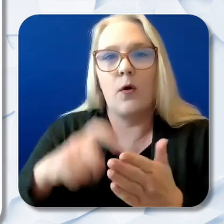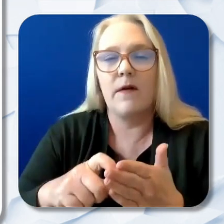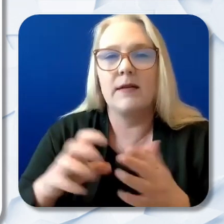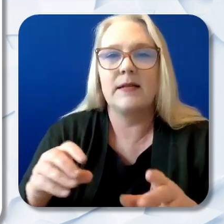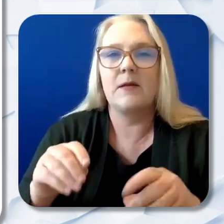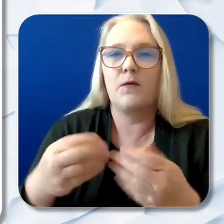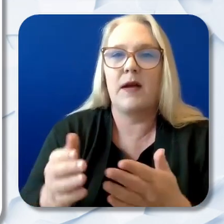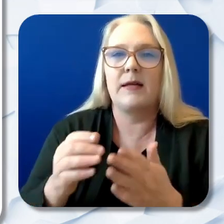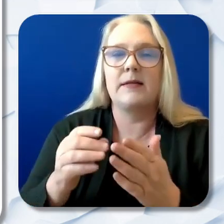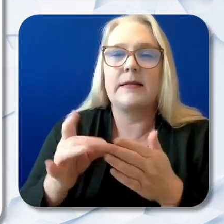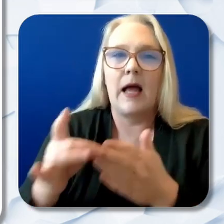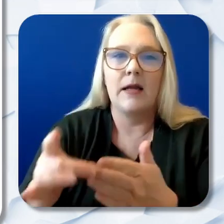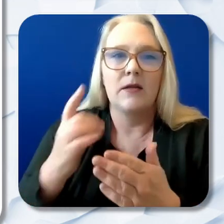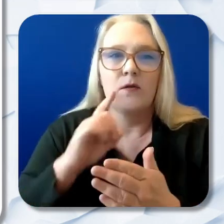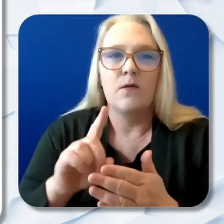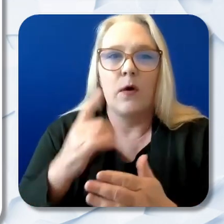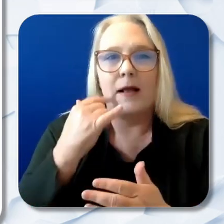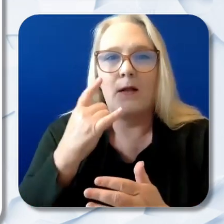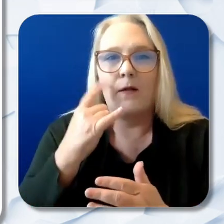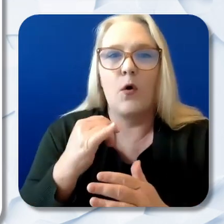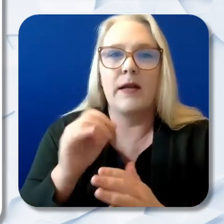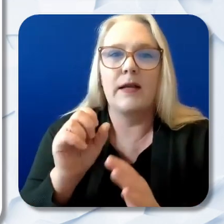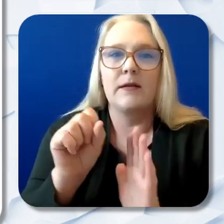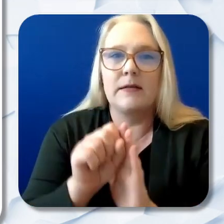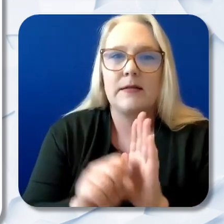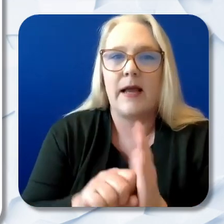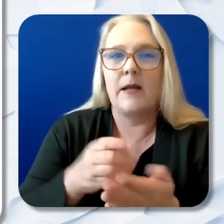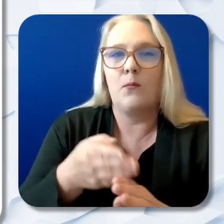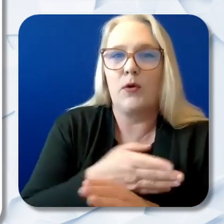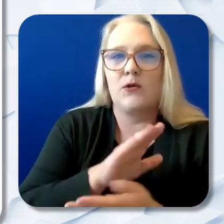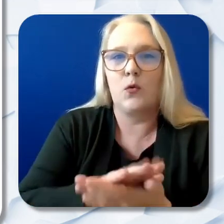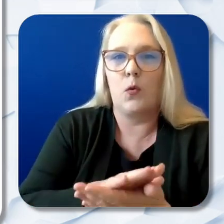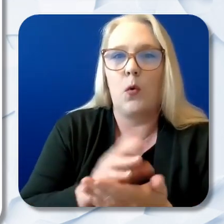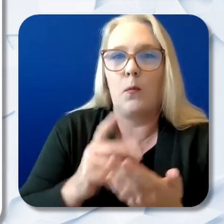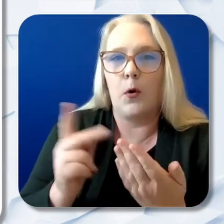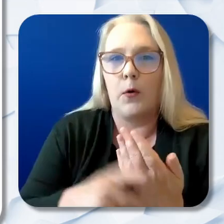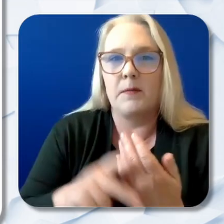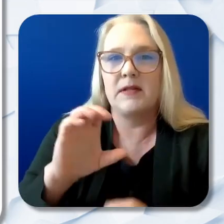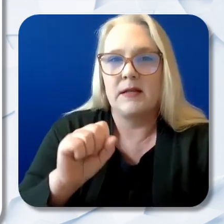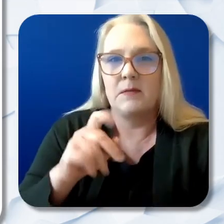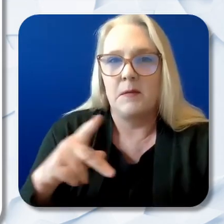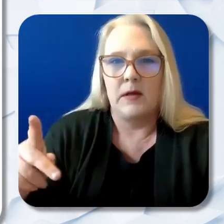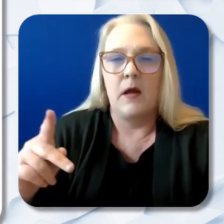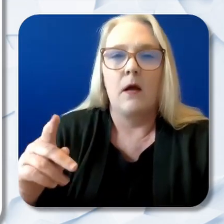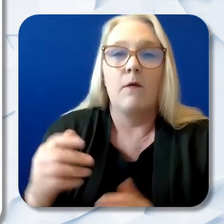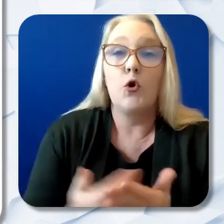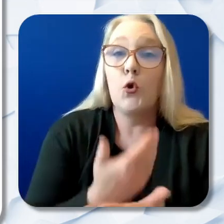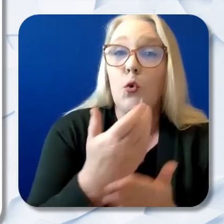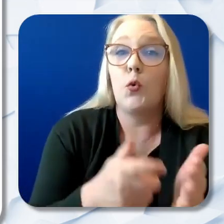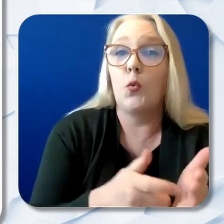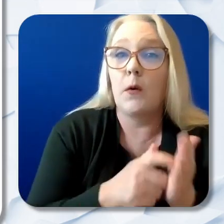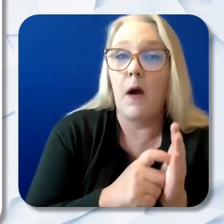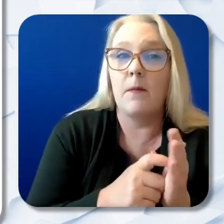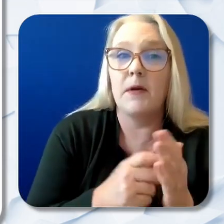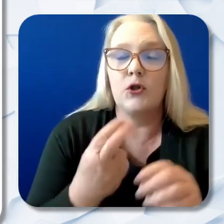state preschool programs, CSPP, on new requirements to use CLAS and class environment and changes